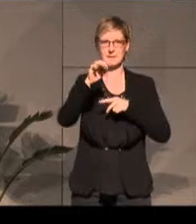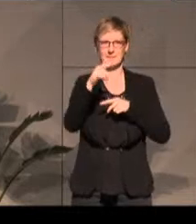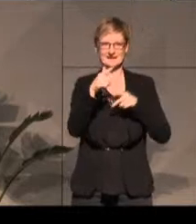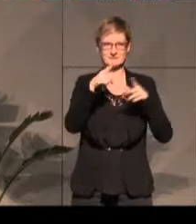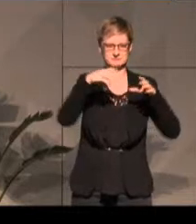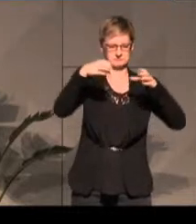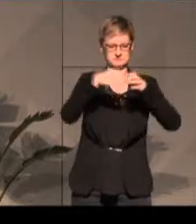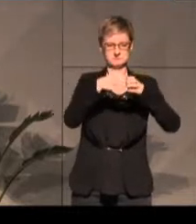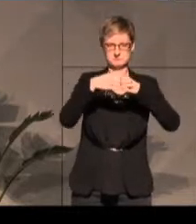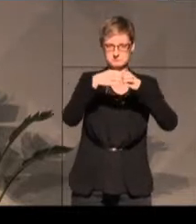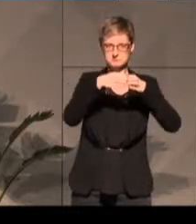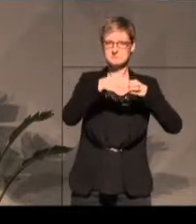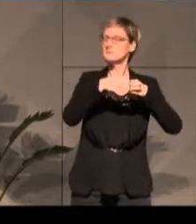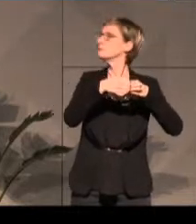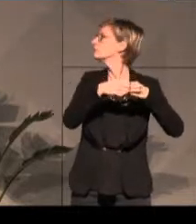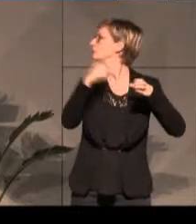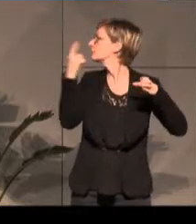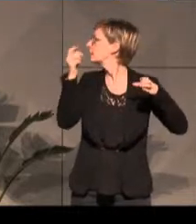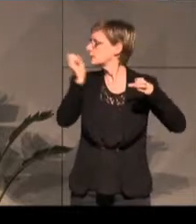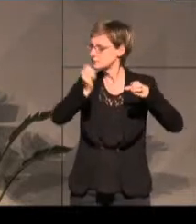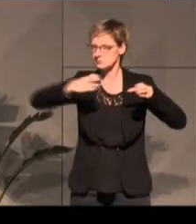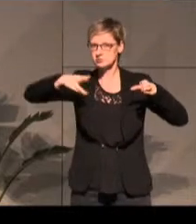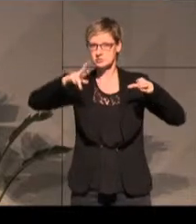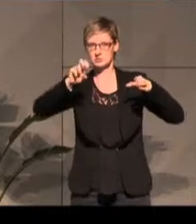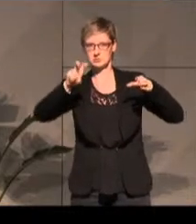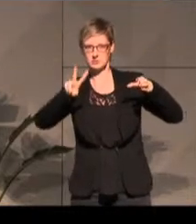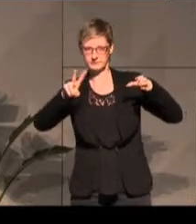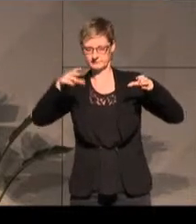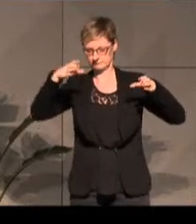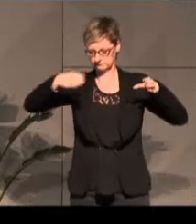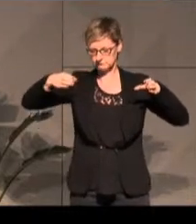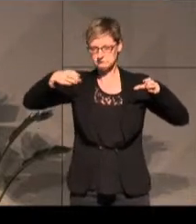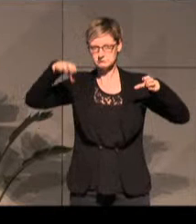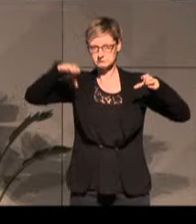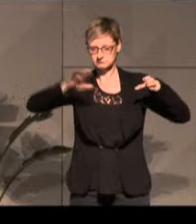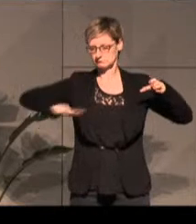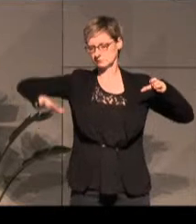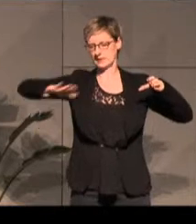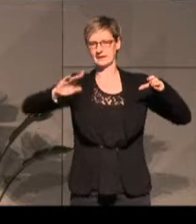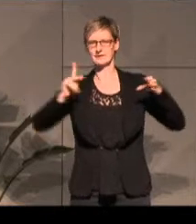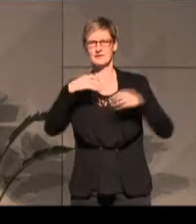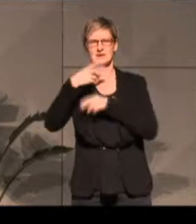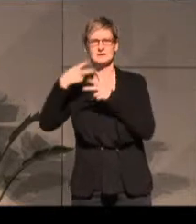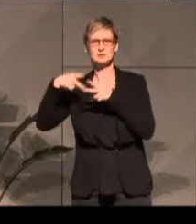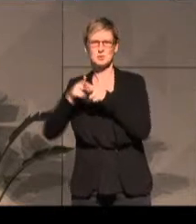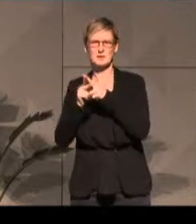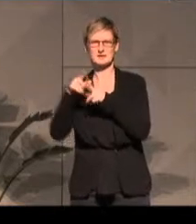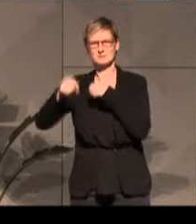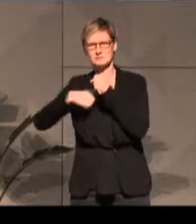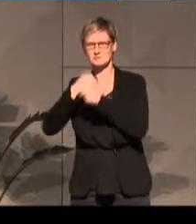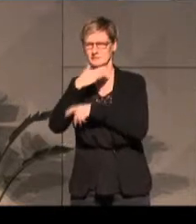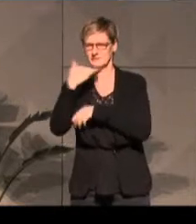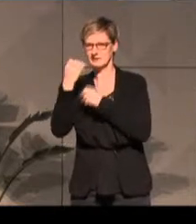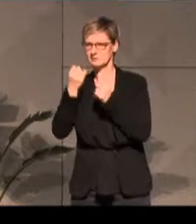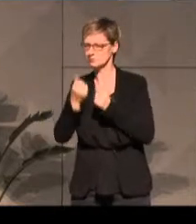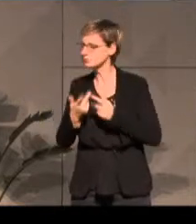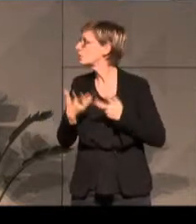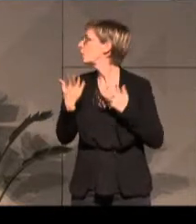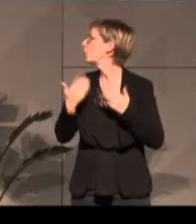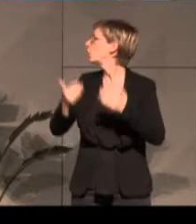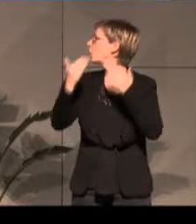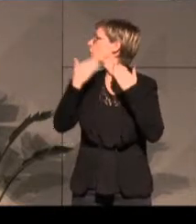zoom into the Met City area. There's another zoom for the Roth City area, which also held a